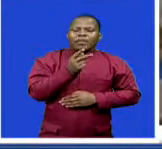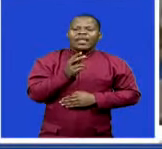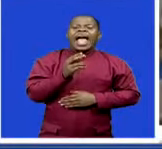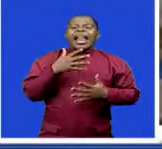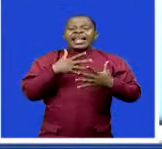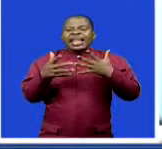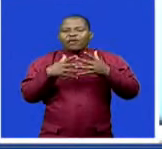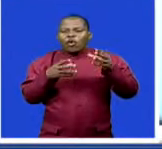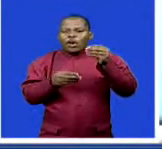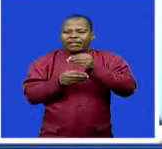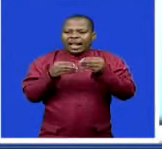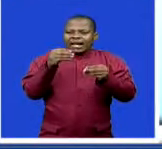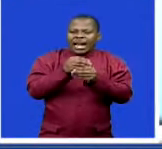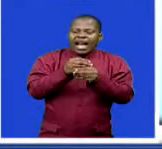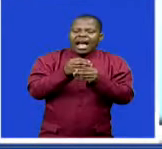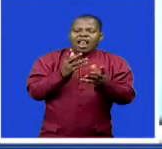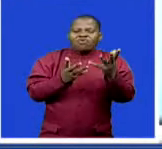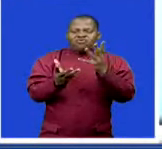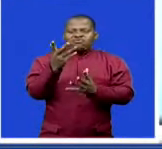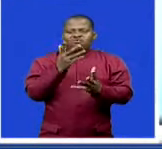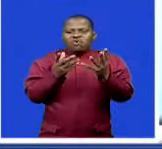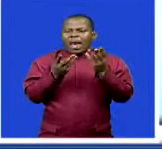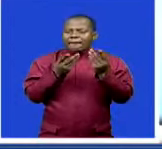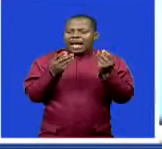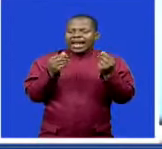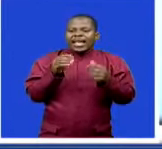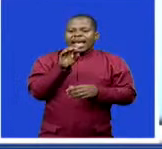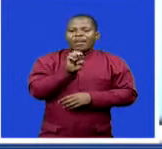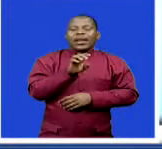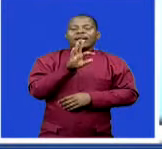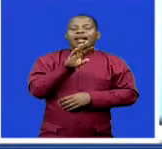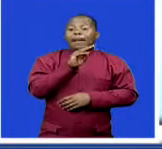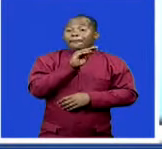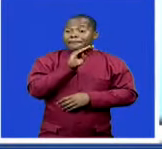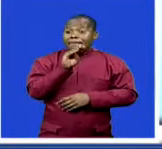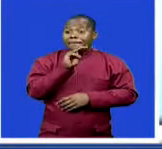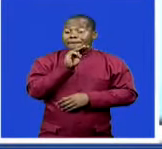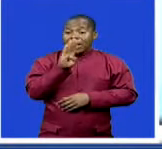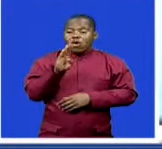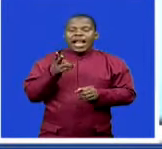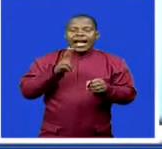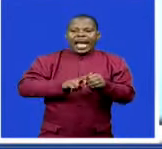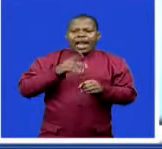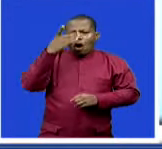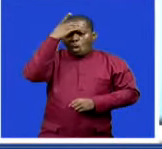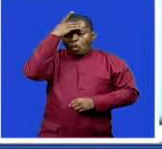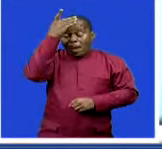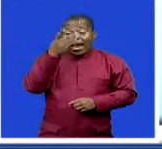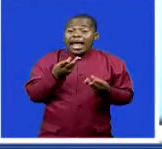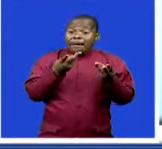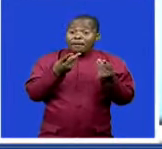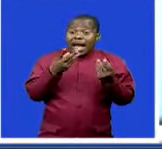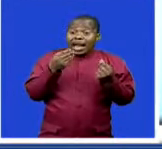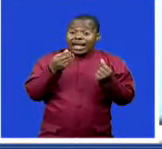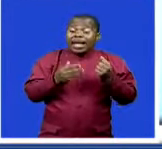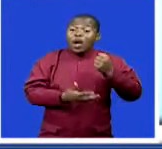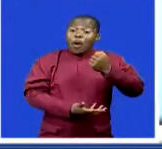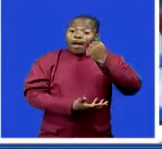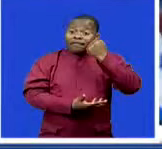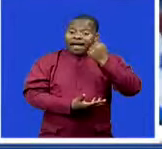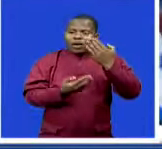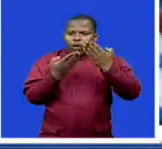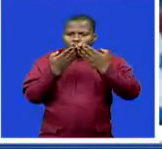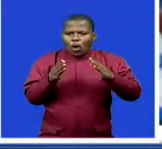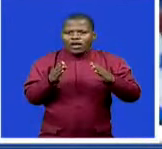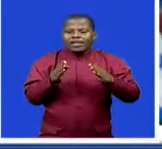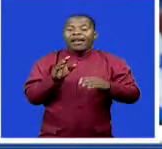billion Malangeni, and that government had committed 500 million Malangeni to kickstart it, and the king rallied the nation to work